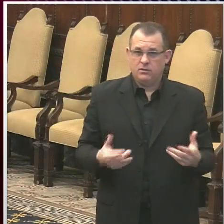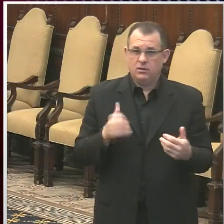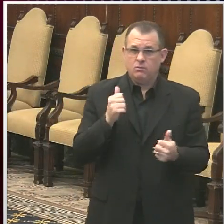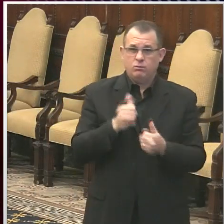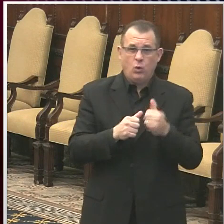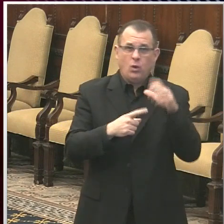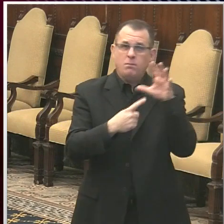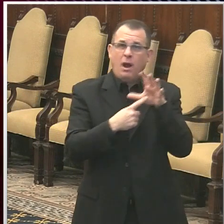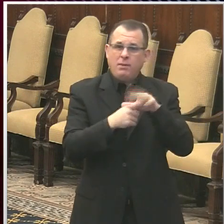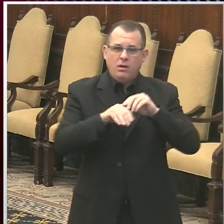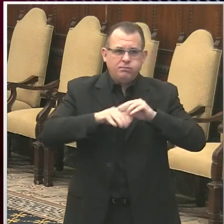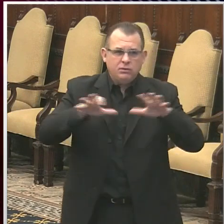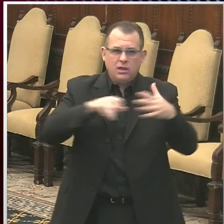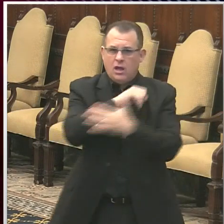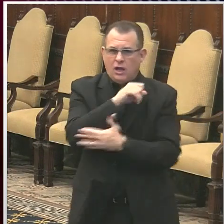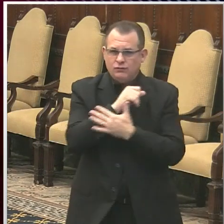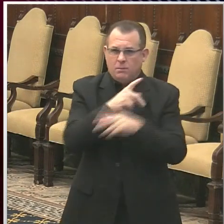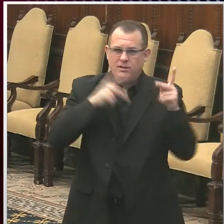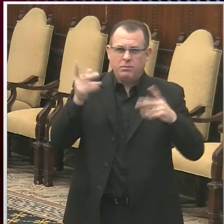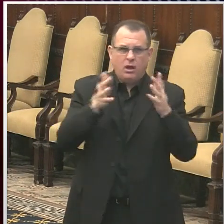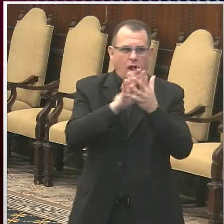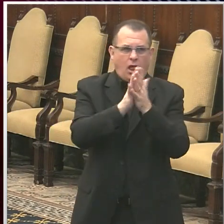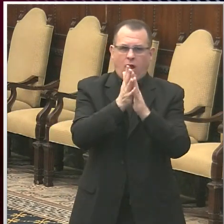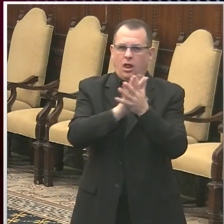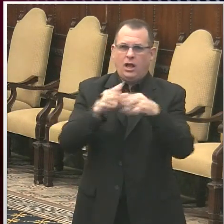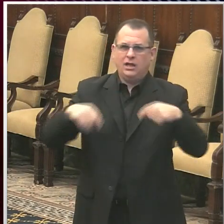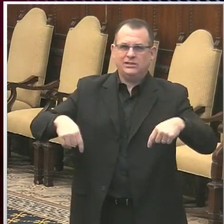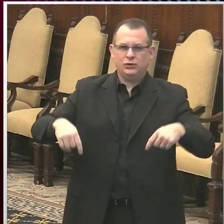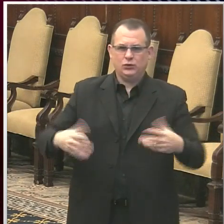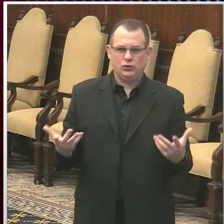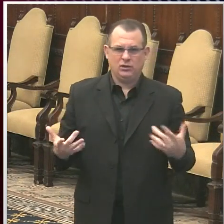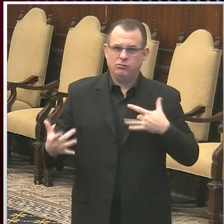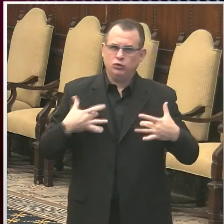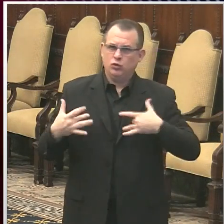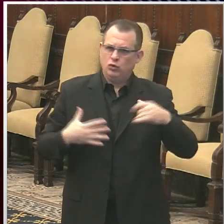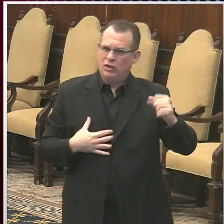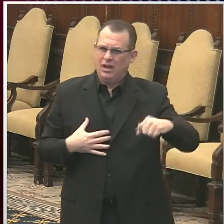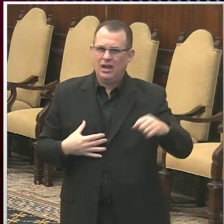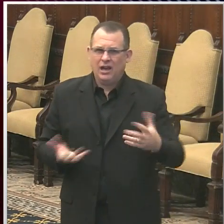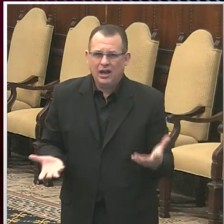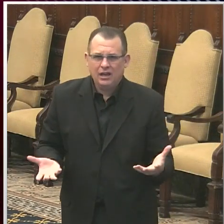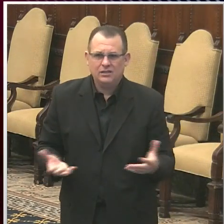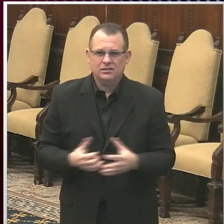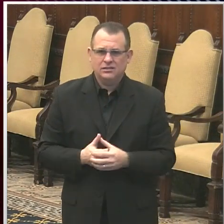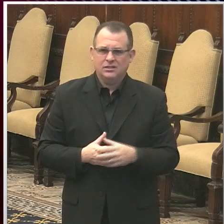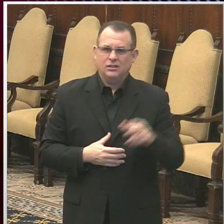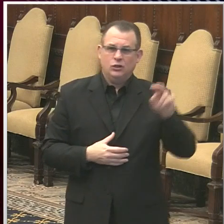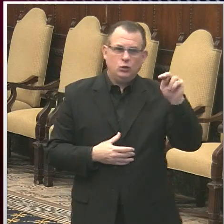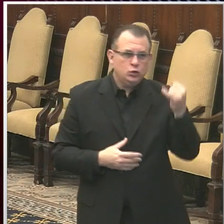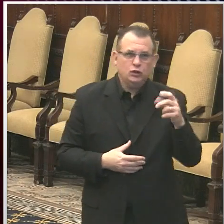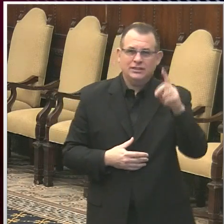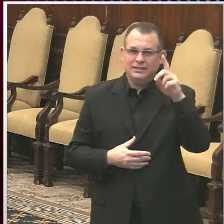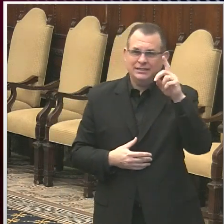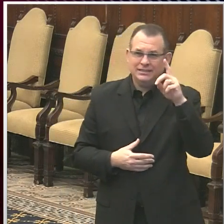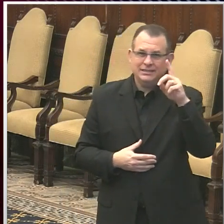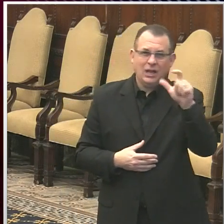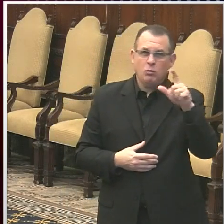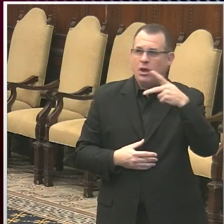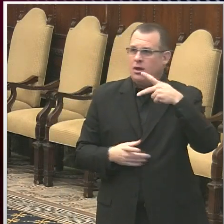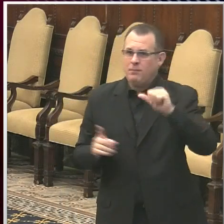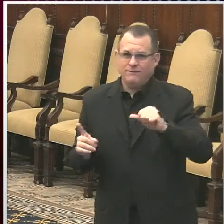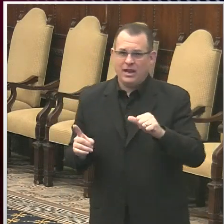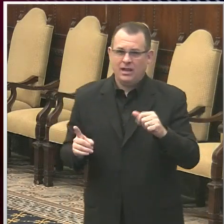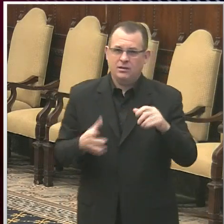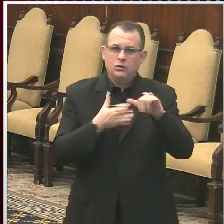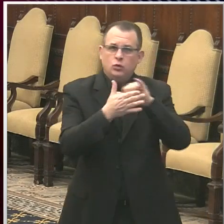And we're pretty much on the same page. All the state, New Jersey, Delaware, Pennsylvania, New